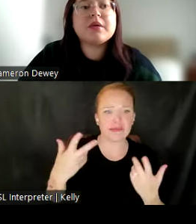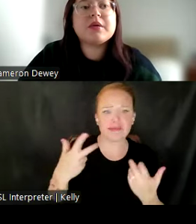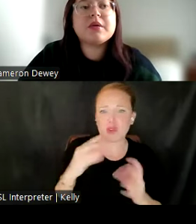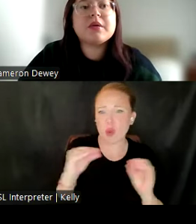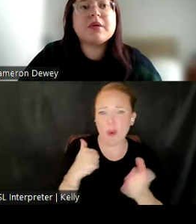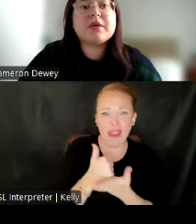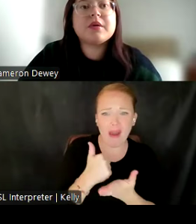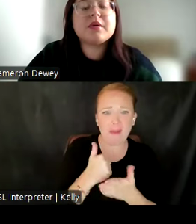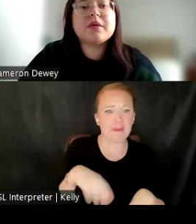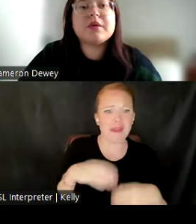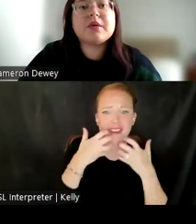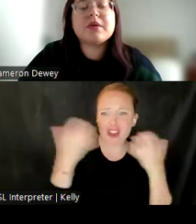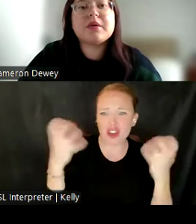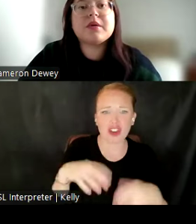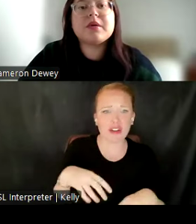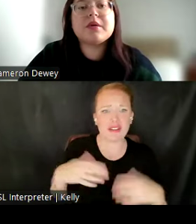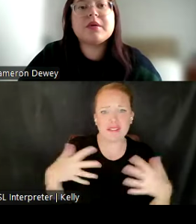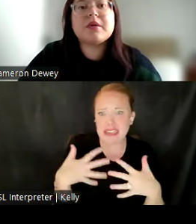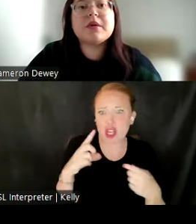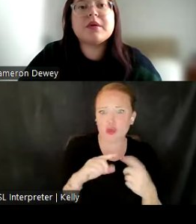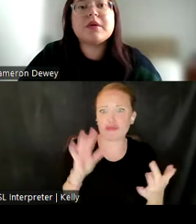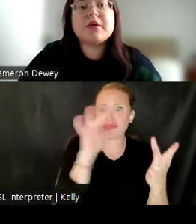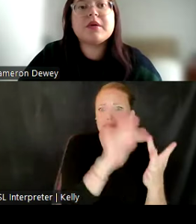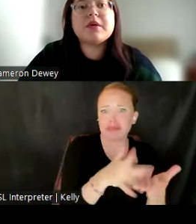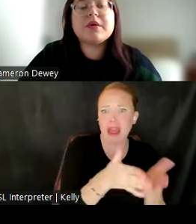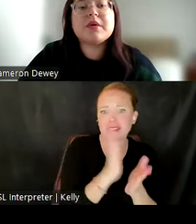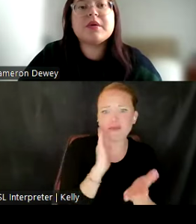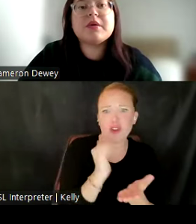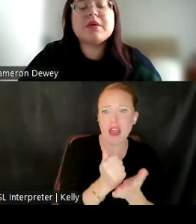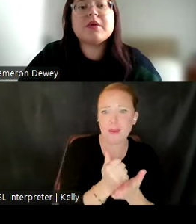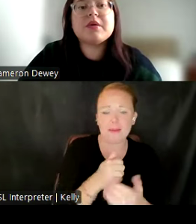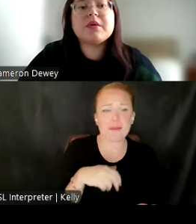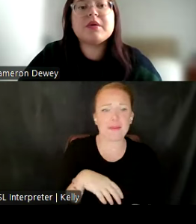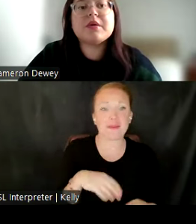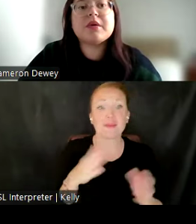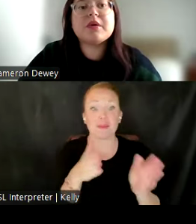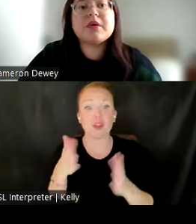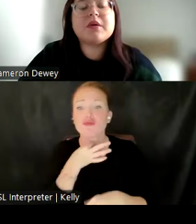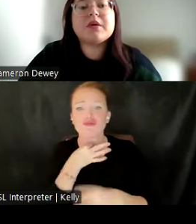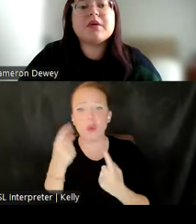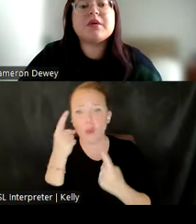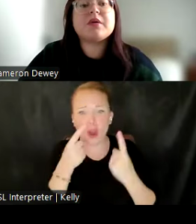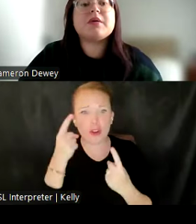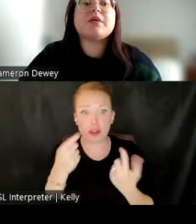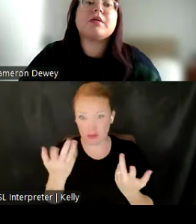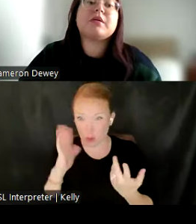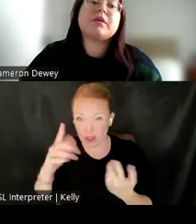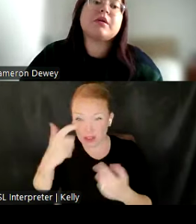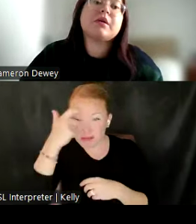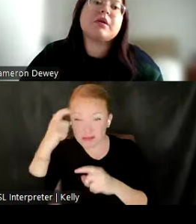afraid to reach out to others. Absolutely. What you guys wonder are the effects forever.